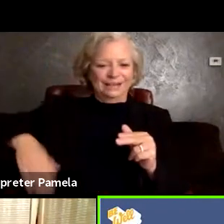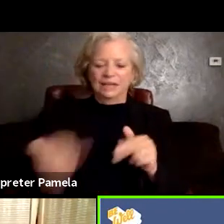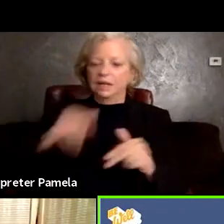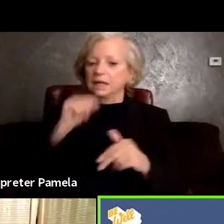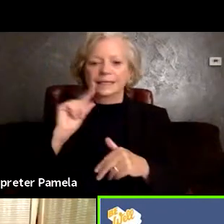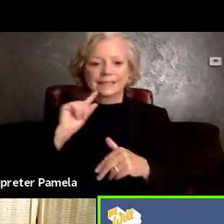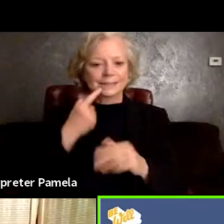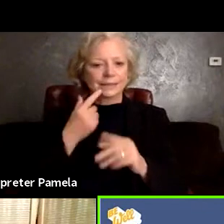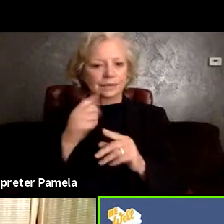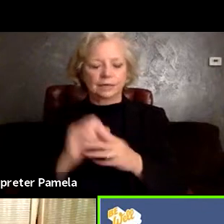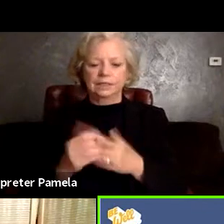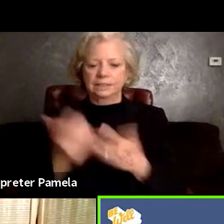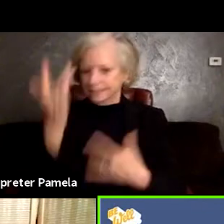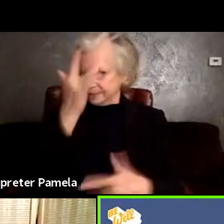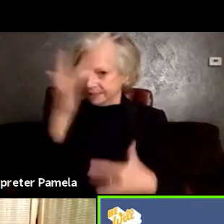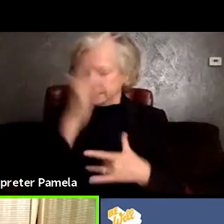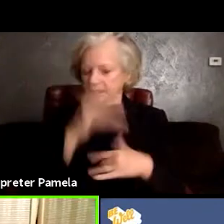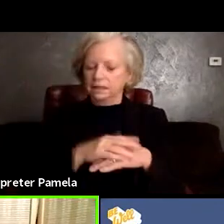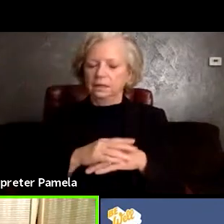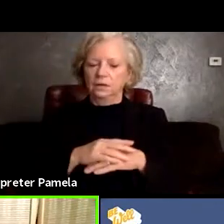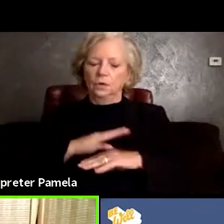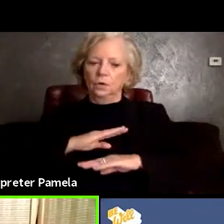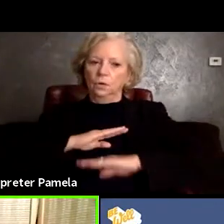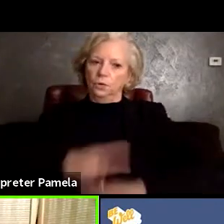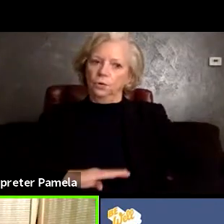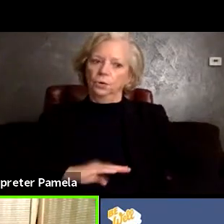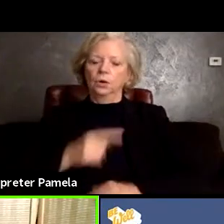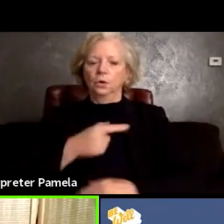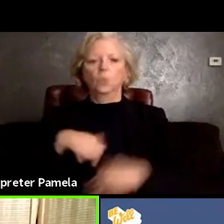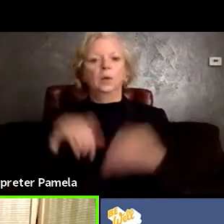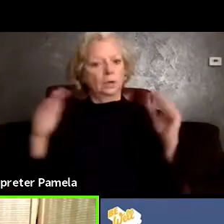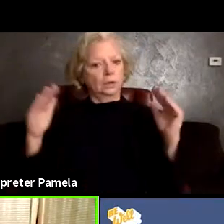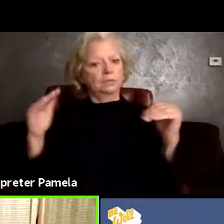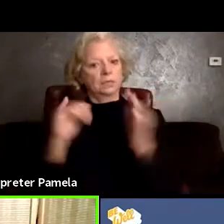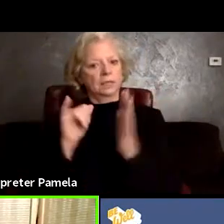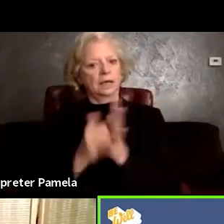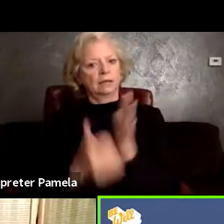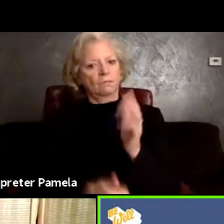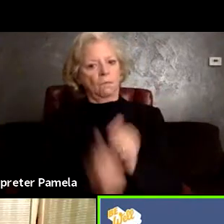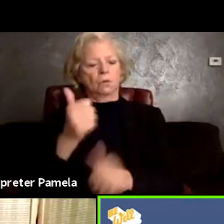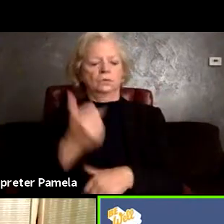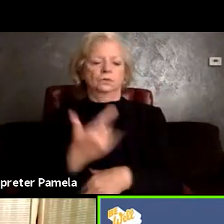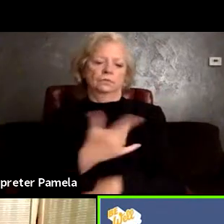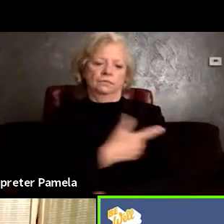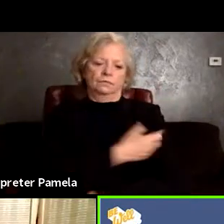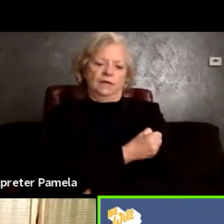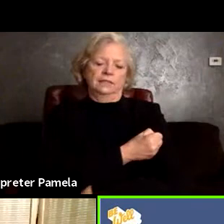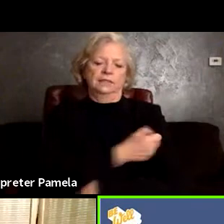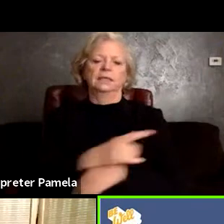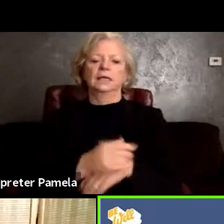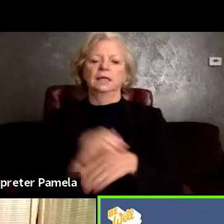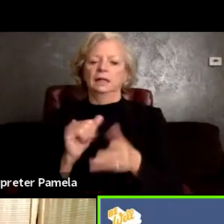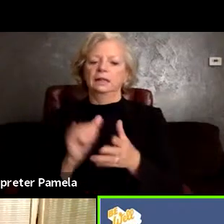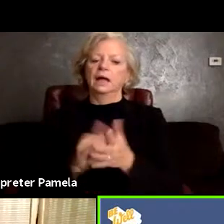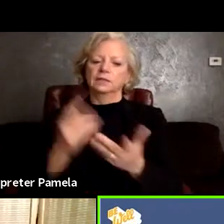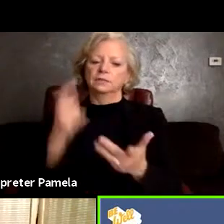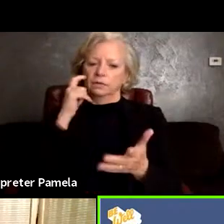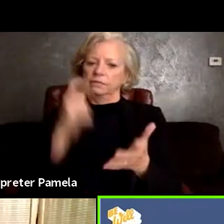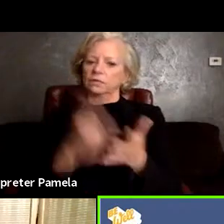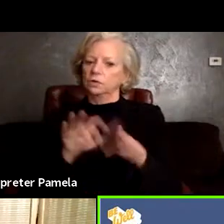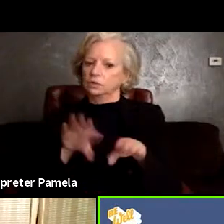really still what we're expecting most from our vaccines, and that's what we've seen on a broader scale.